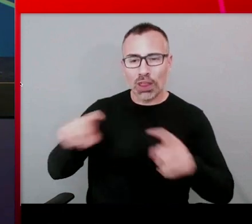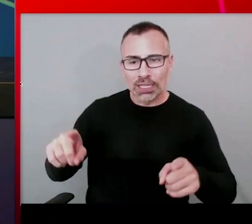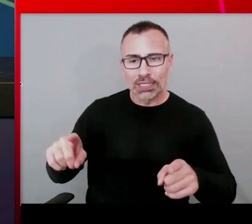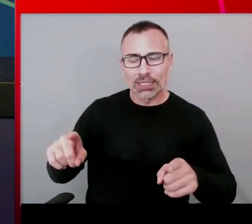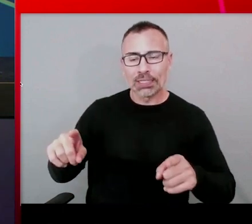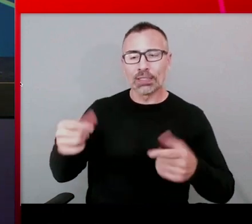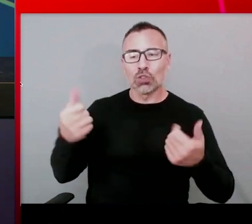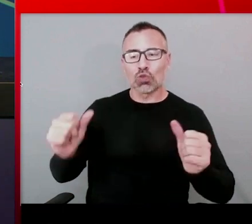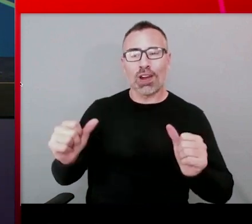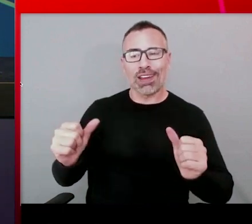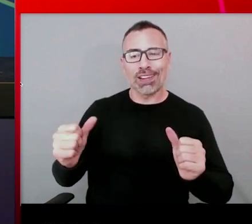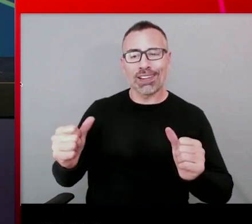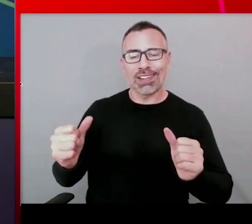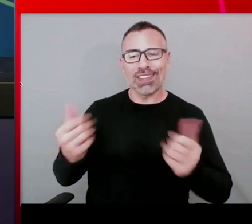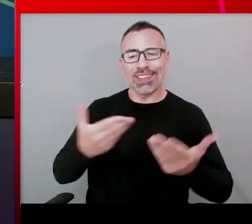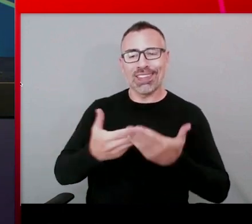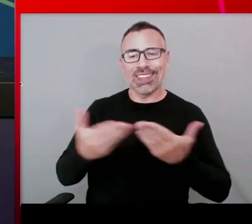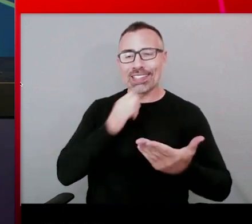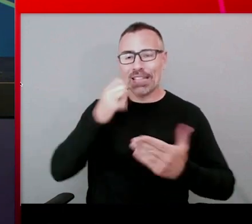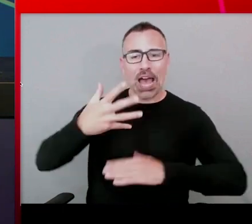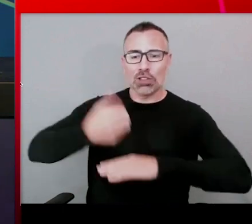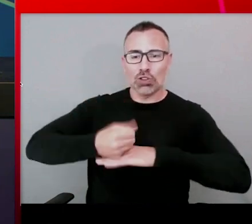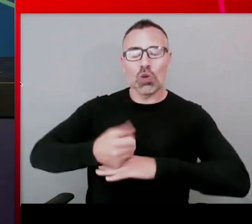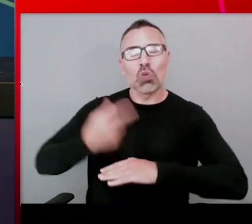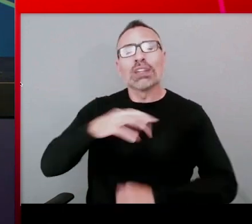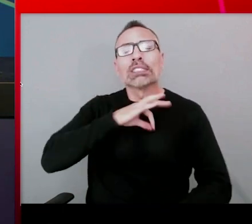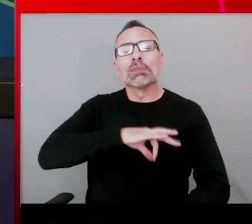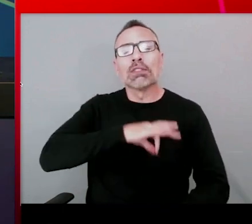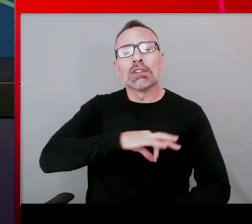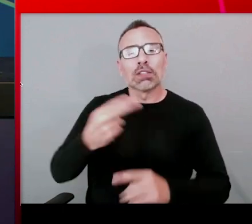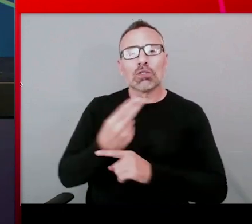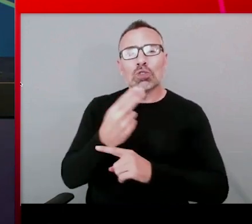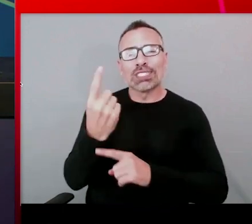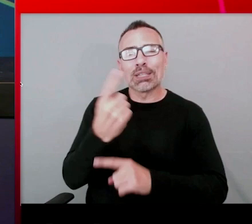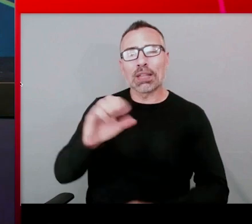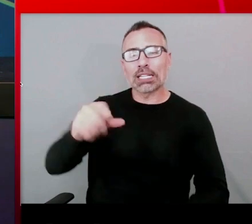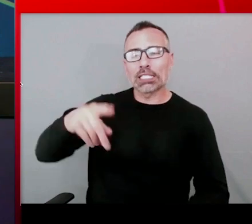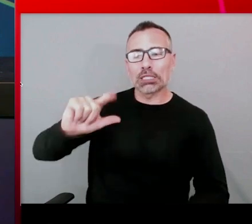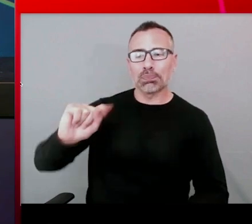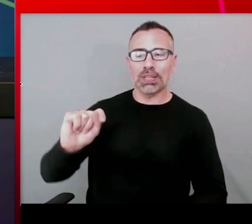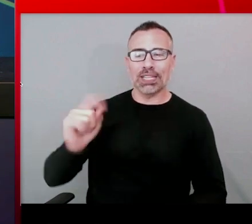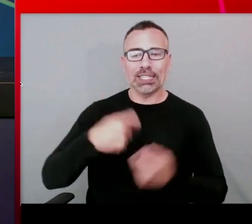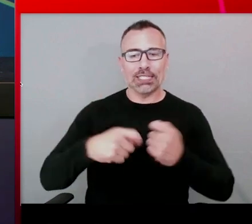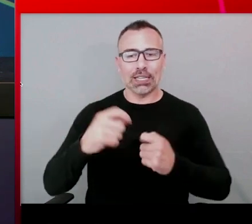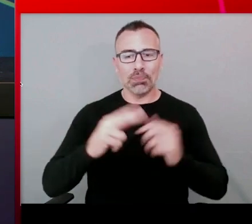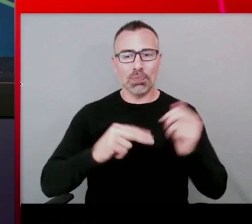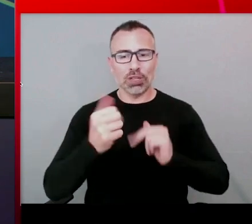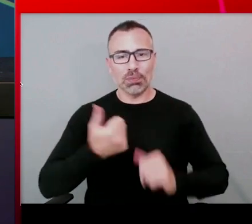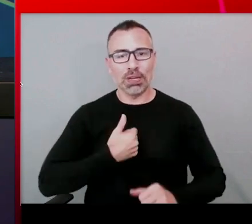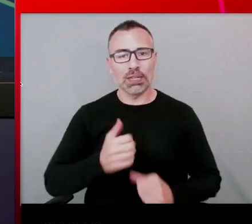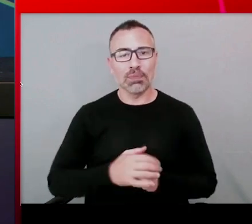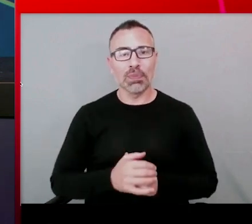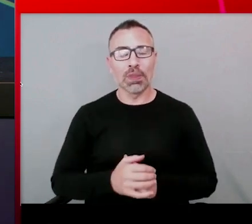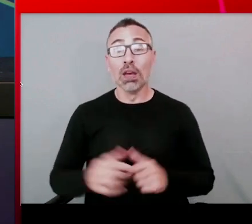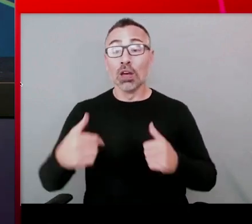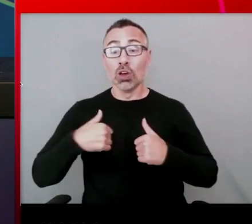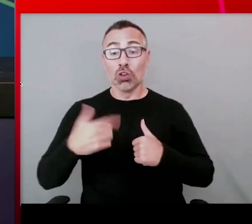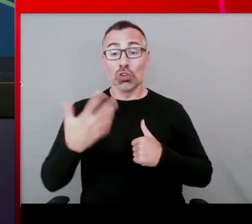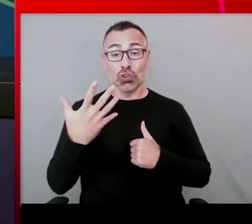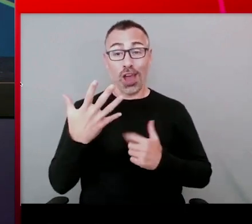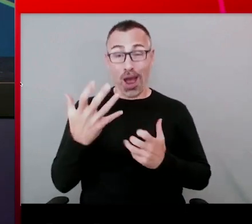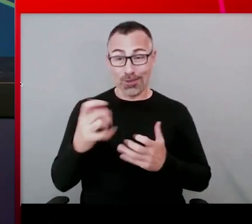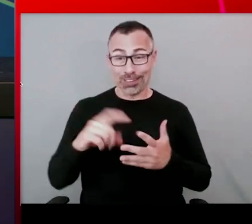And what are the benefits of using something like Split instead of building it myself? for sure, if you want to start with the one-liner, I should tell